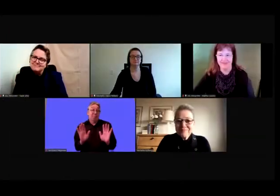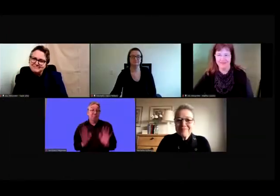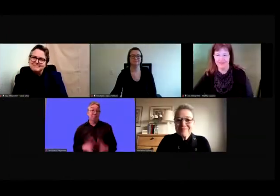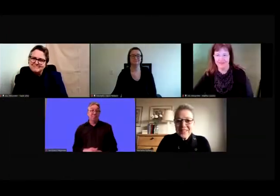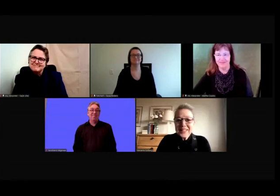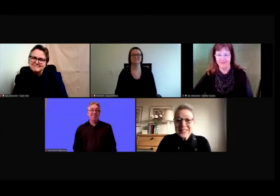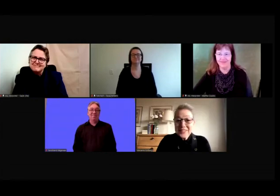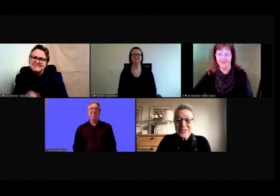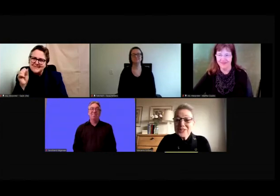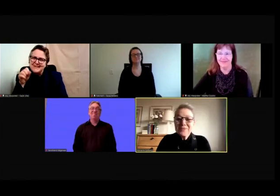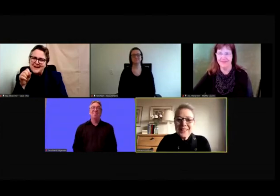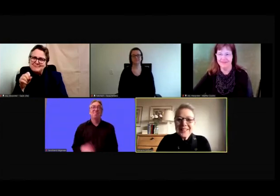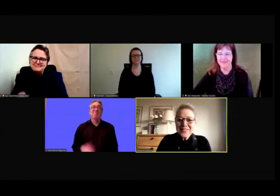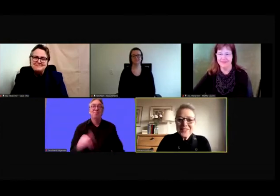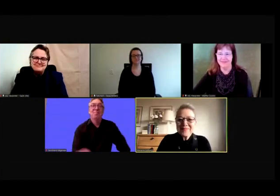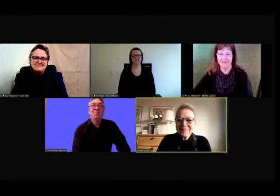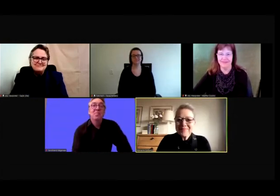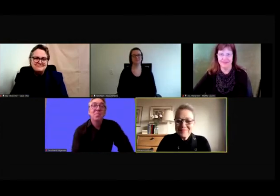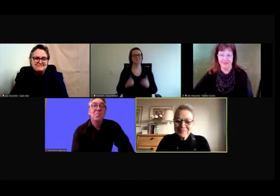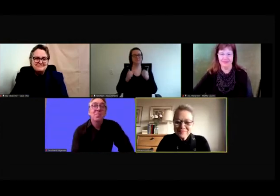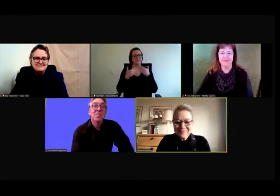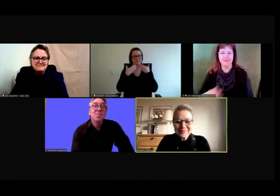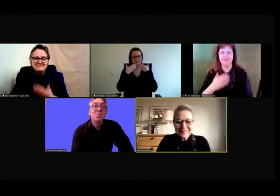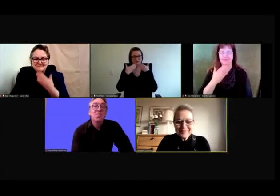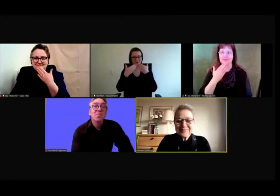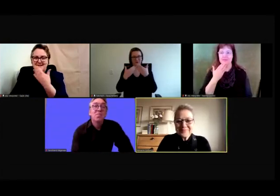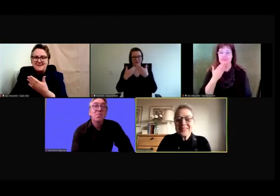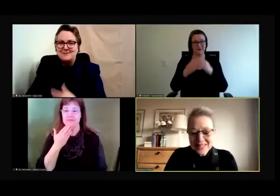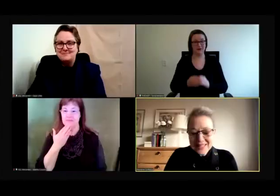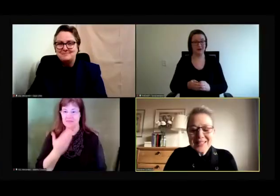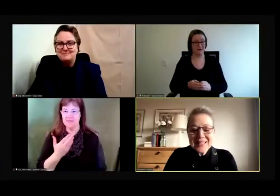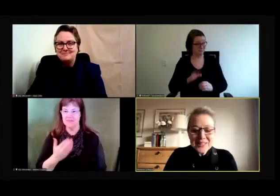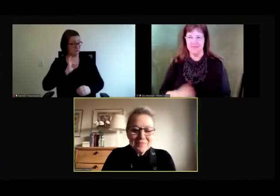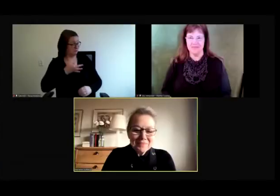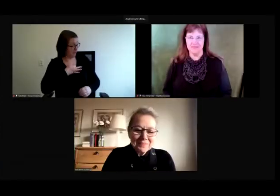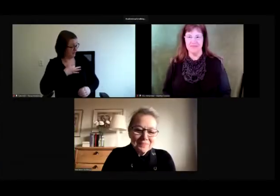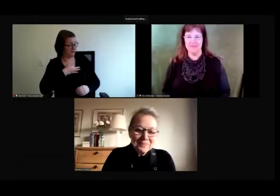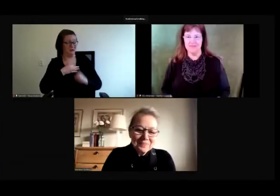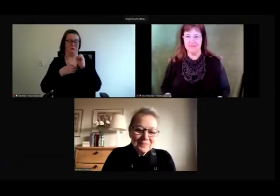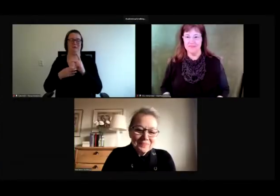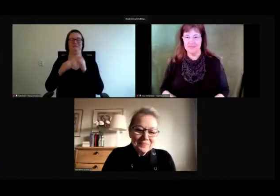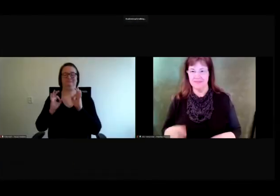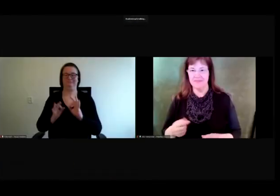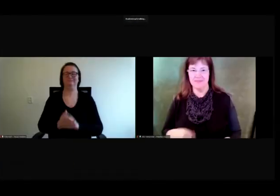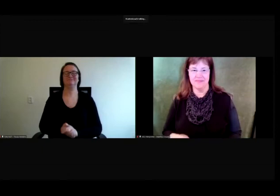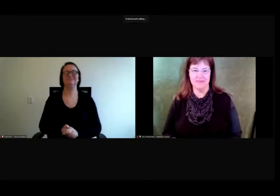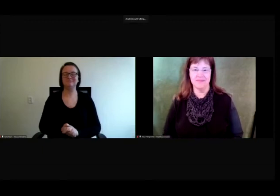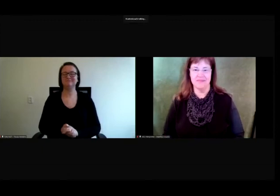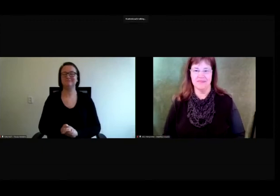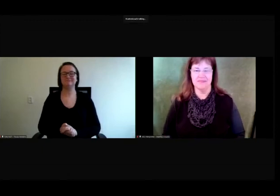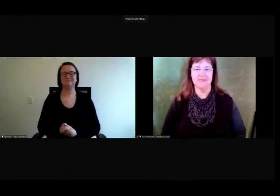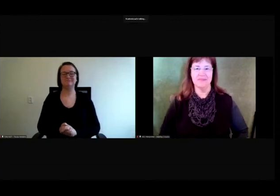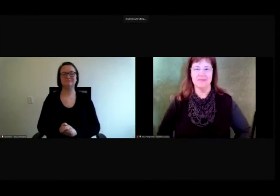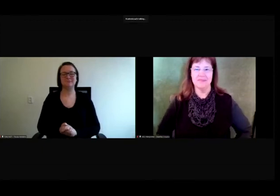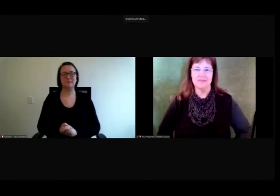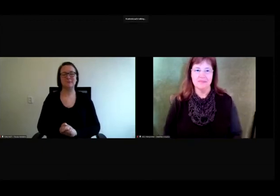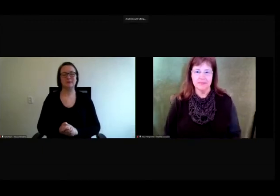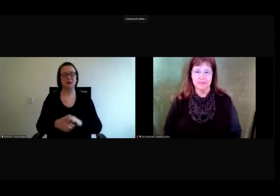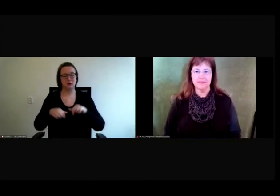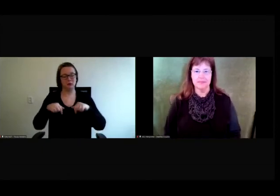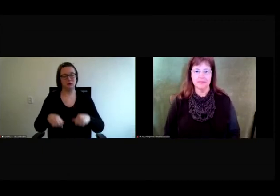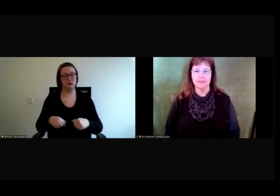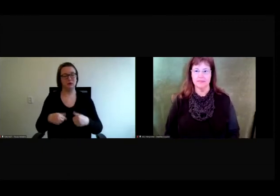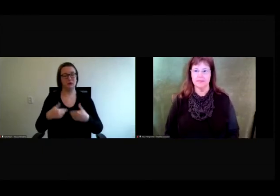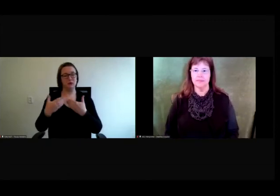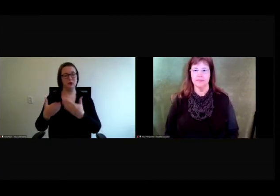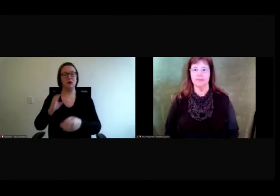Yeah. Good, thank you. Are you satisfied? Okay, thank you. I now give the floor